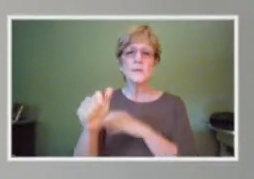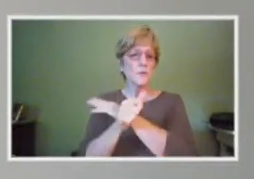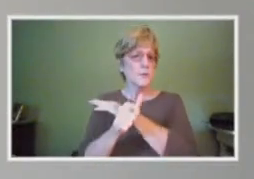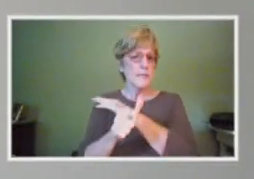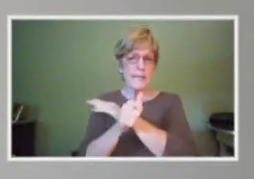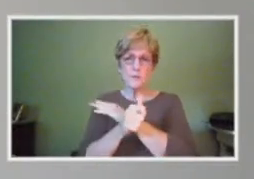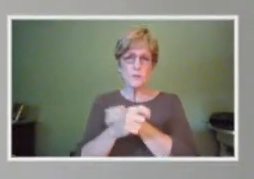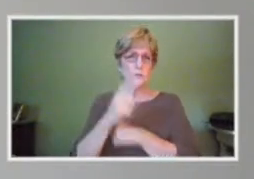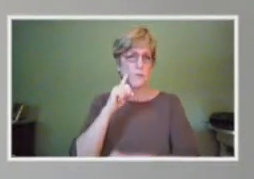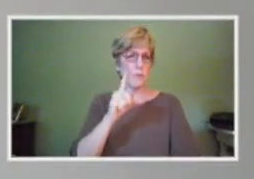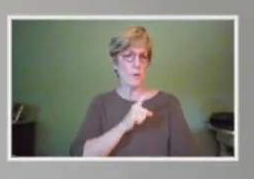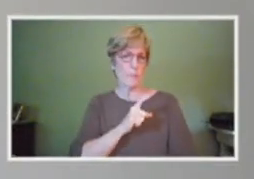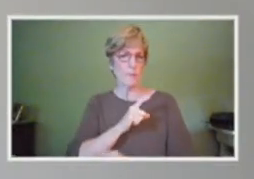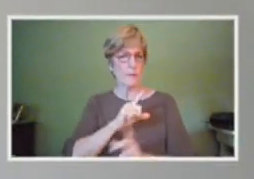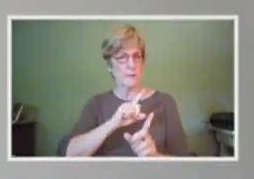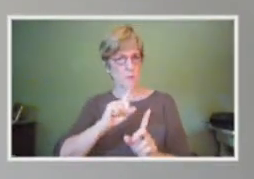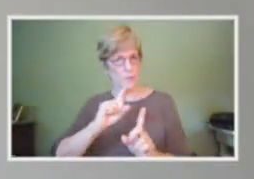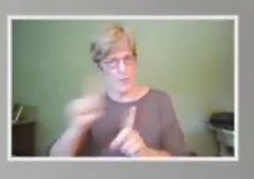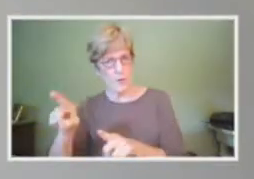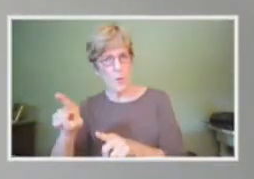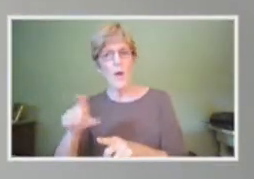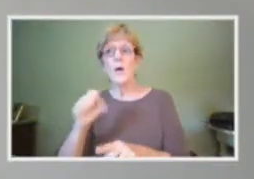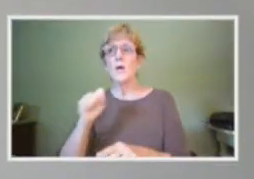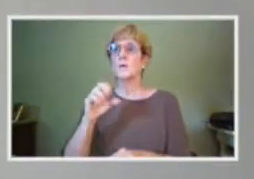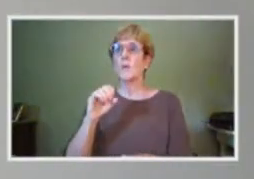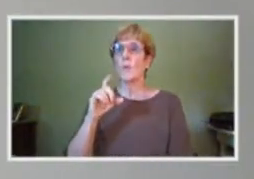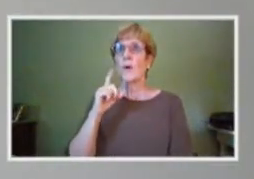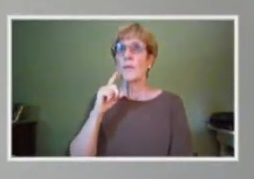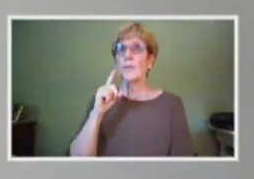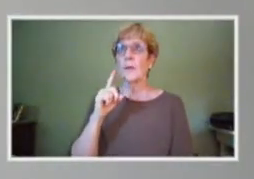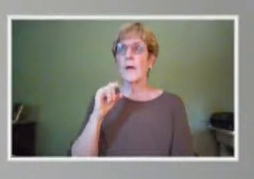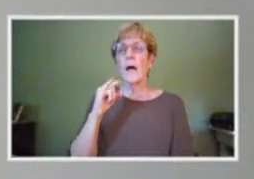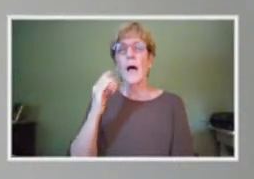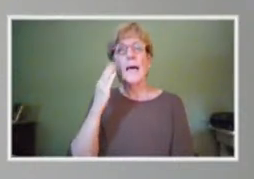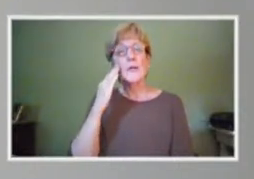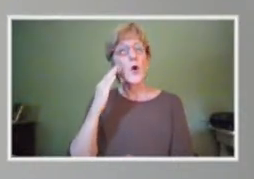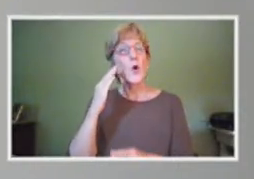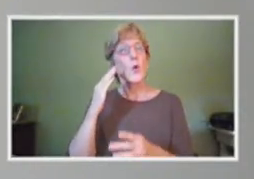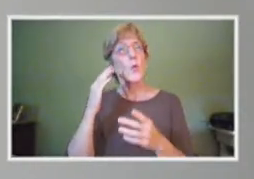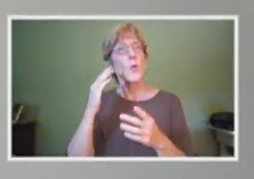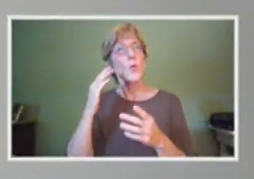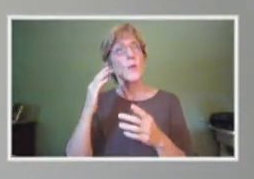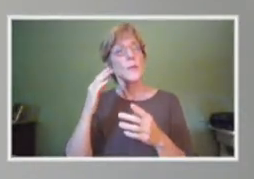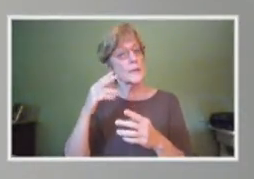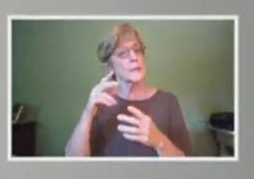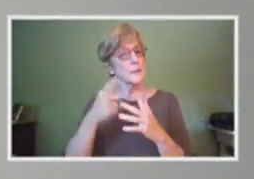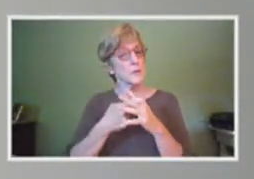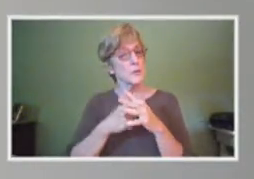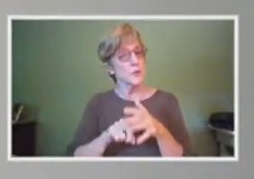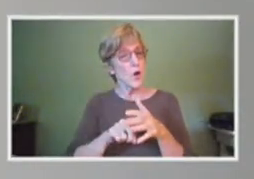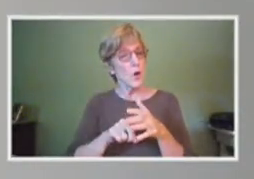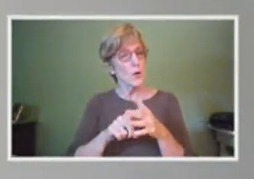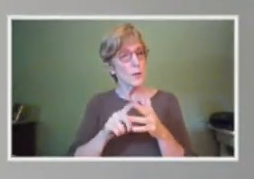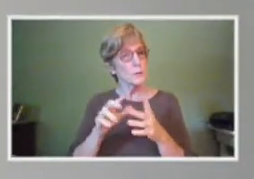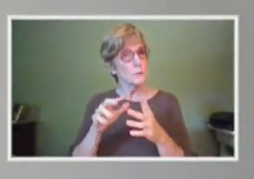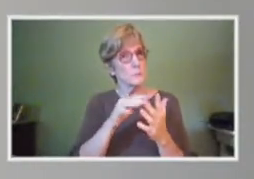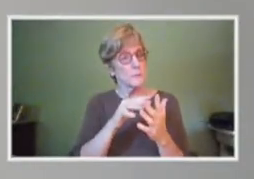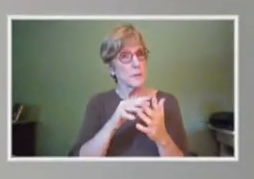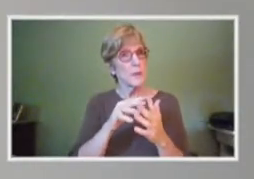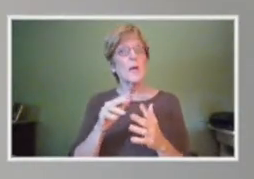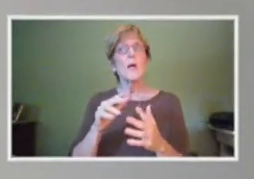But those are, unless I'm mistaken, I know during the pilot, we're looking at actually having them respond to calls for